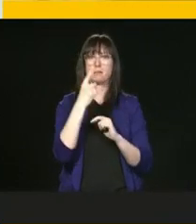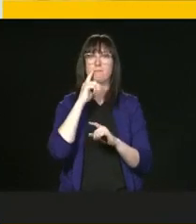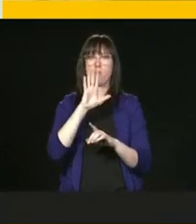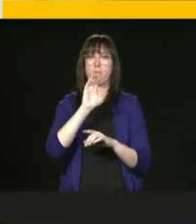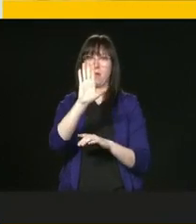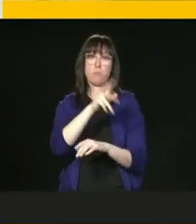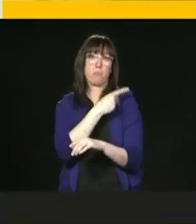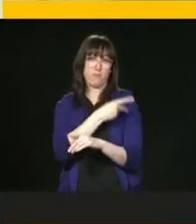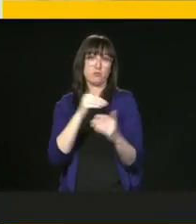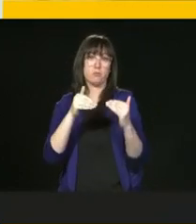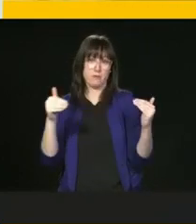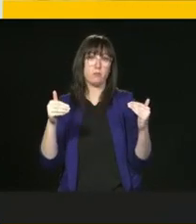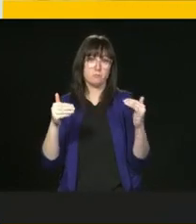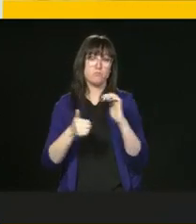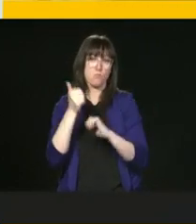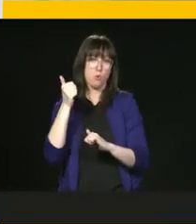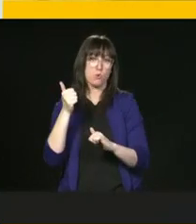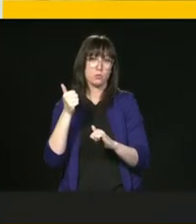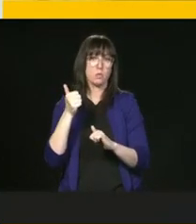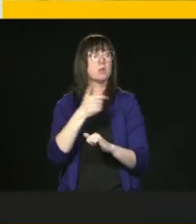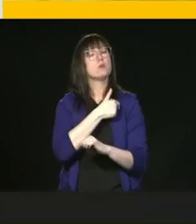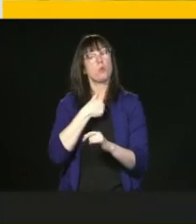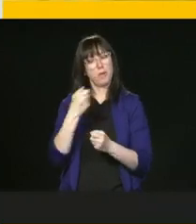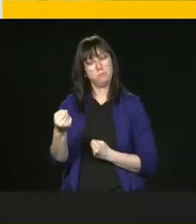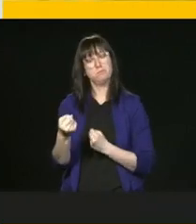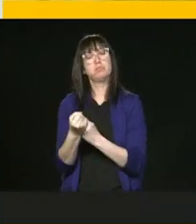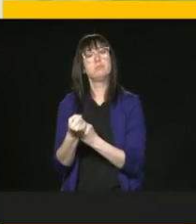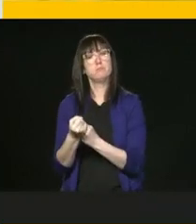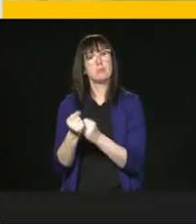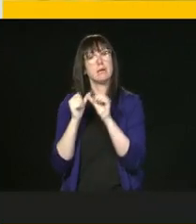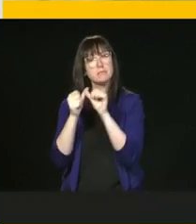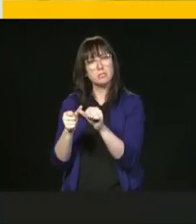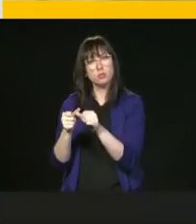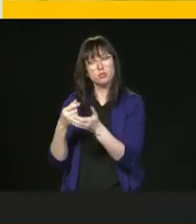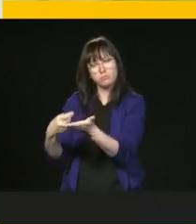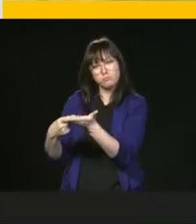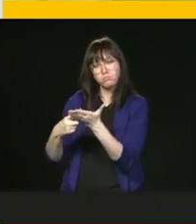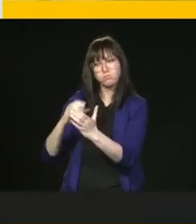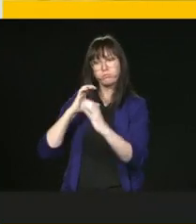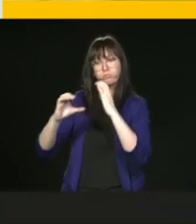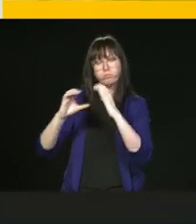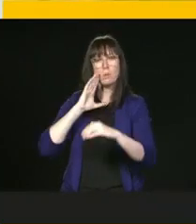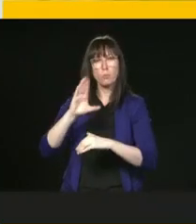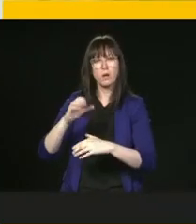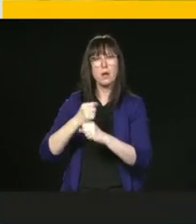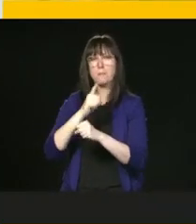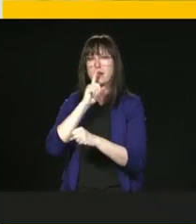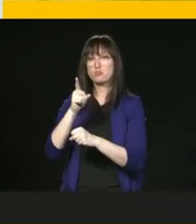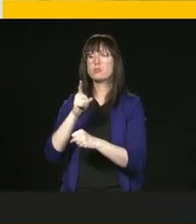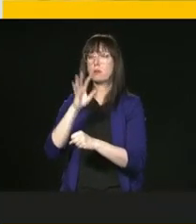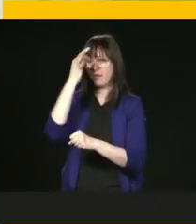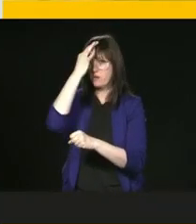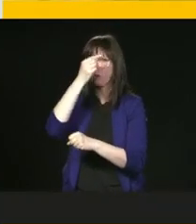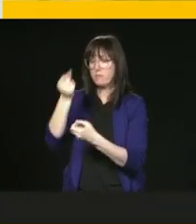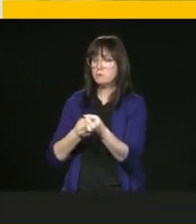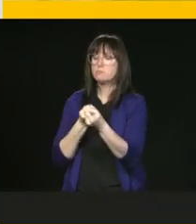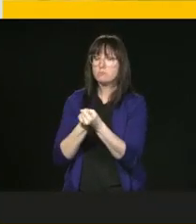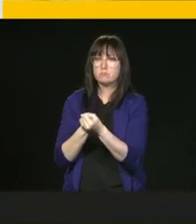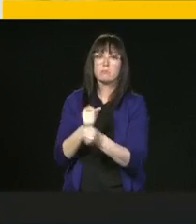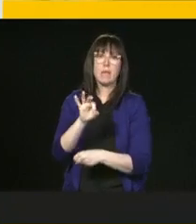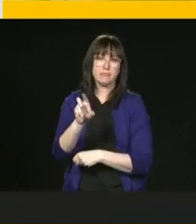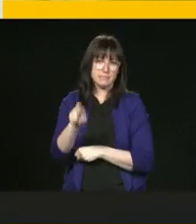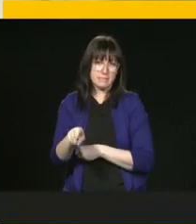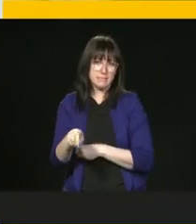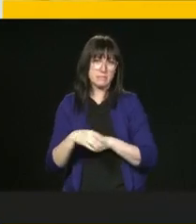at their provincial level. We will continue to coordinate and make sure that they have the backing of the federal government where necessary. We